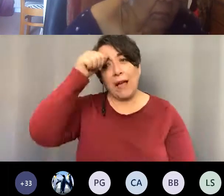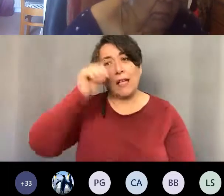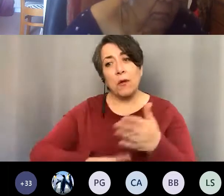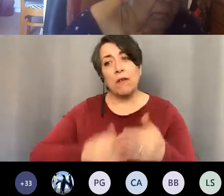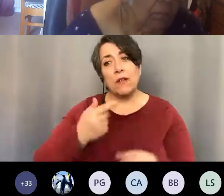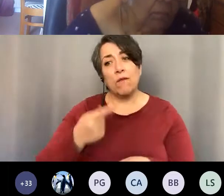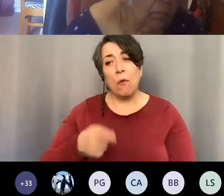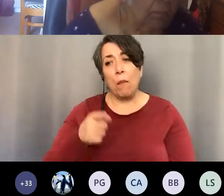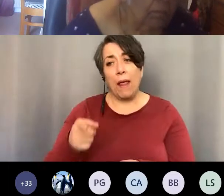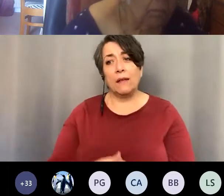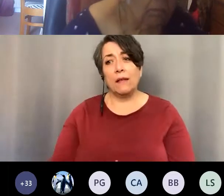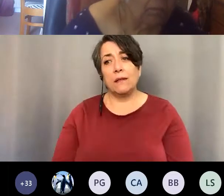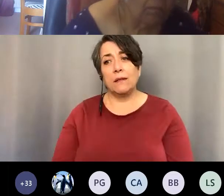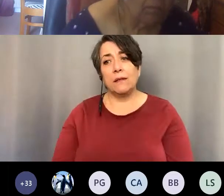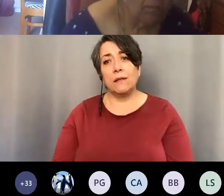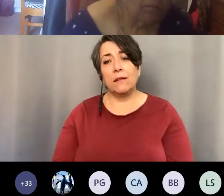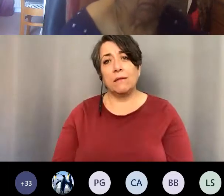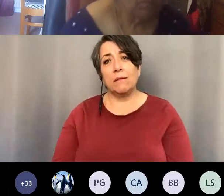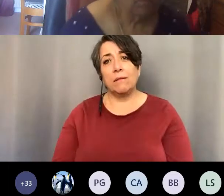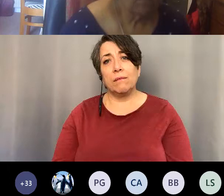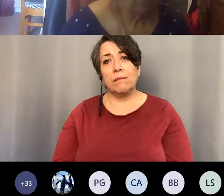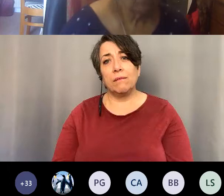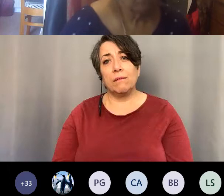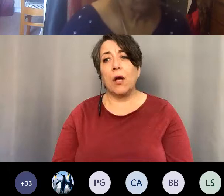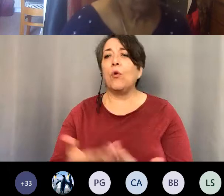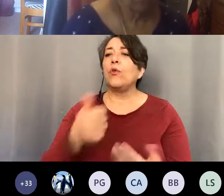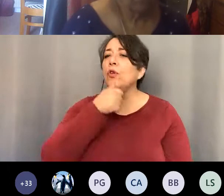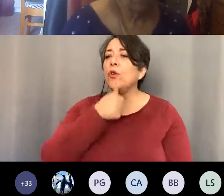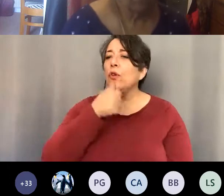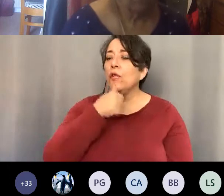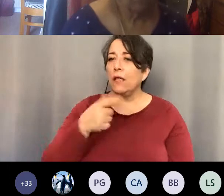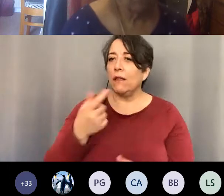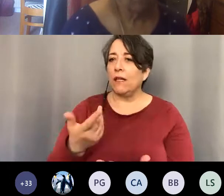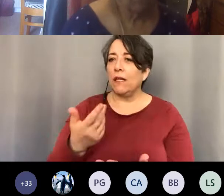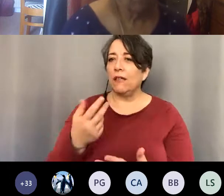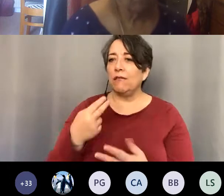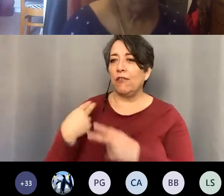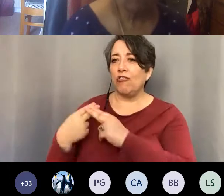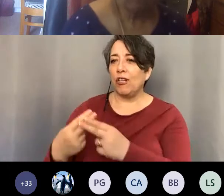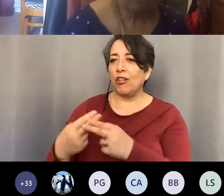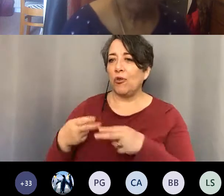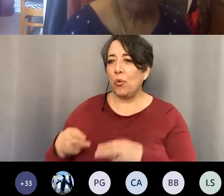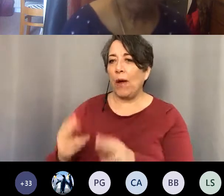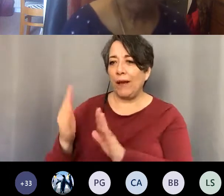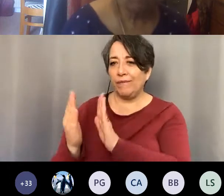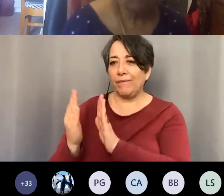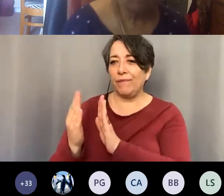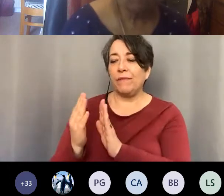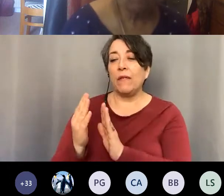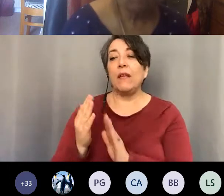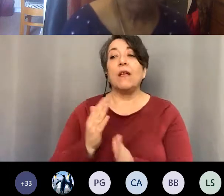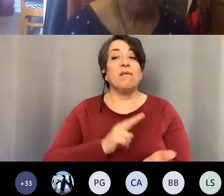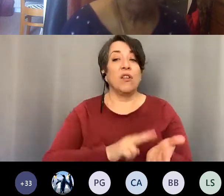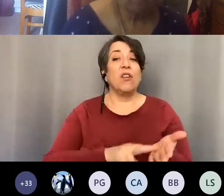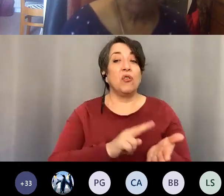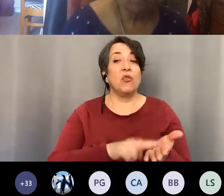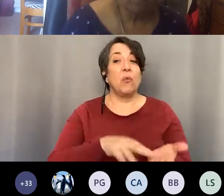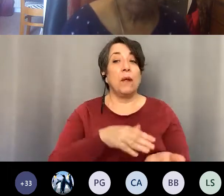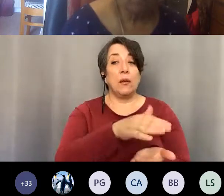it using the traditional methods? So we do normally collect feedback with the